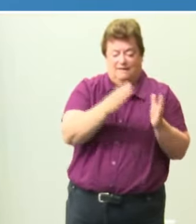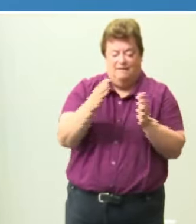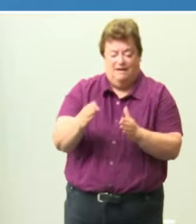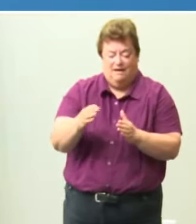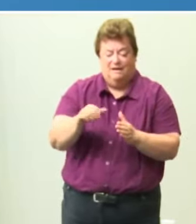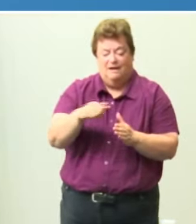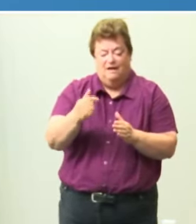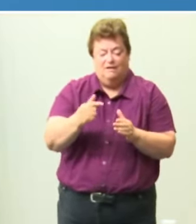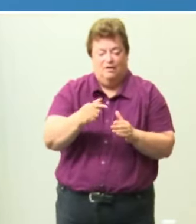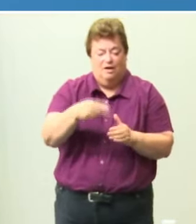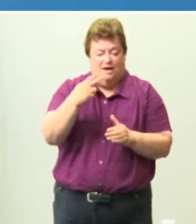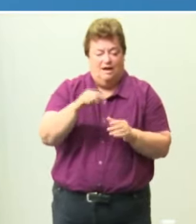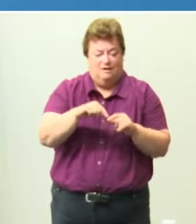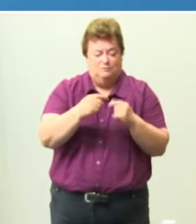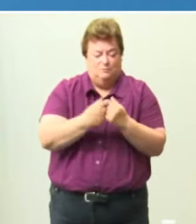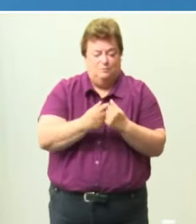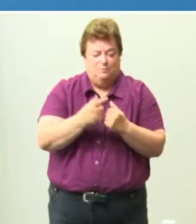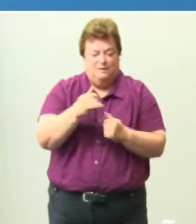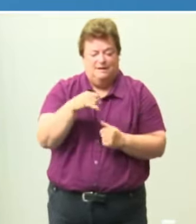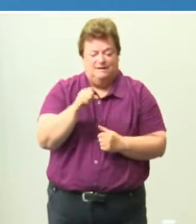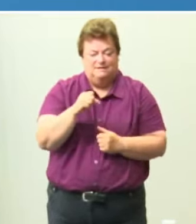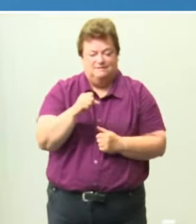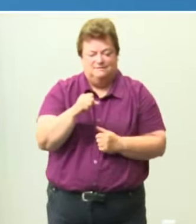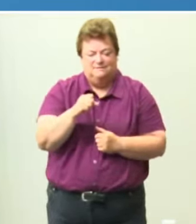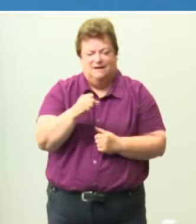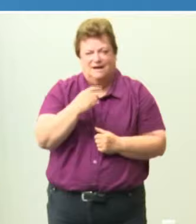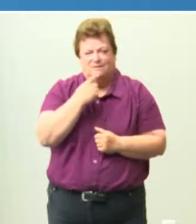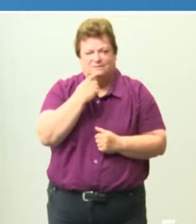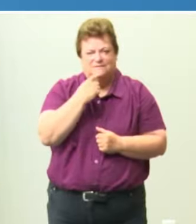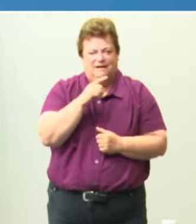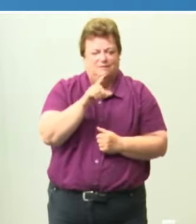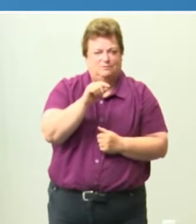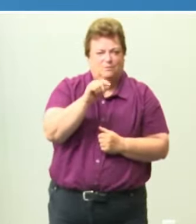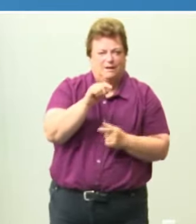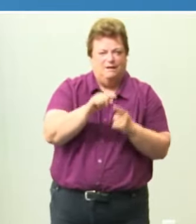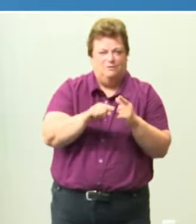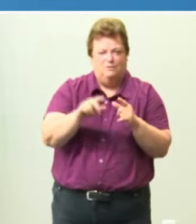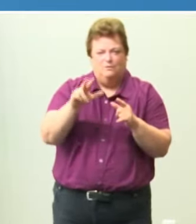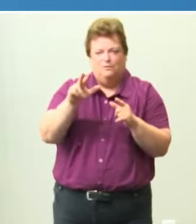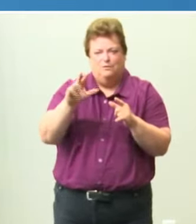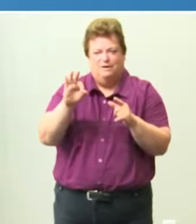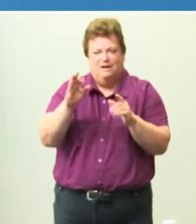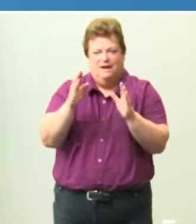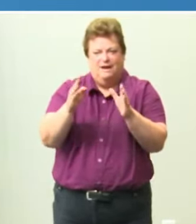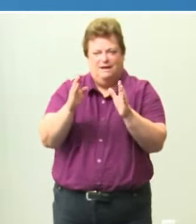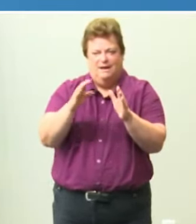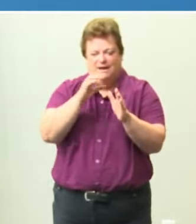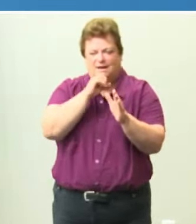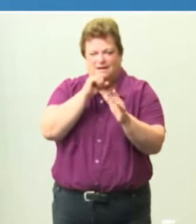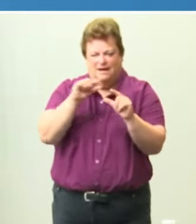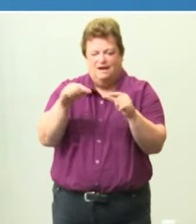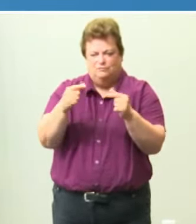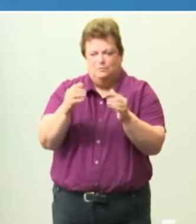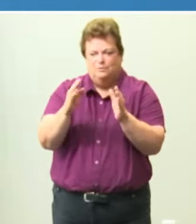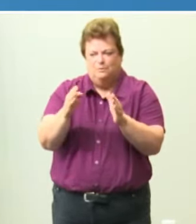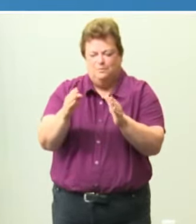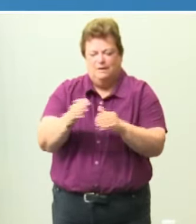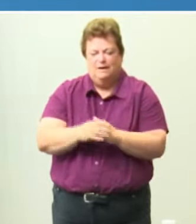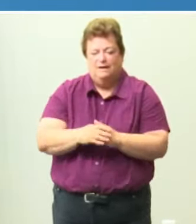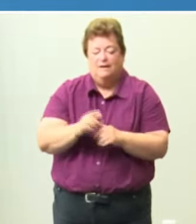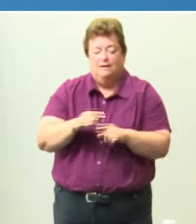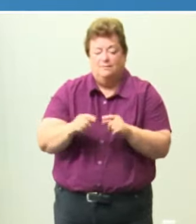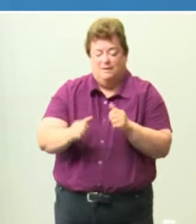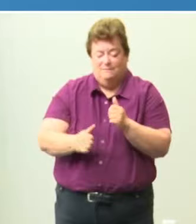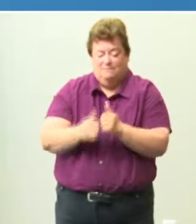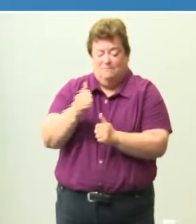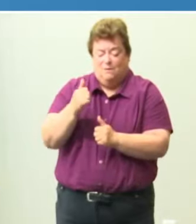other highest group is in that, I'd say 20 to 39 age group. But